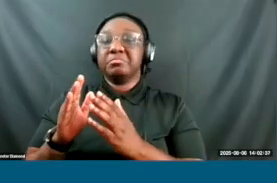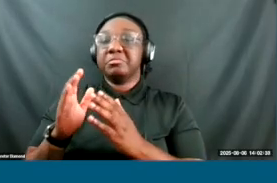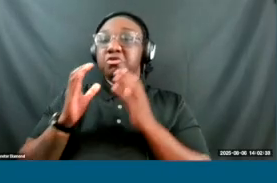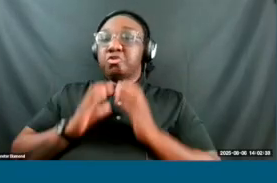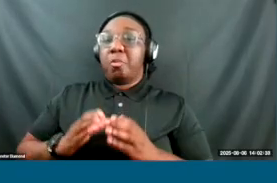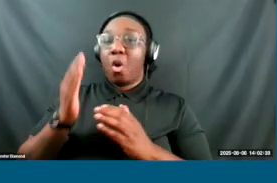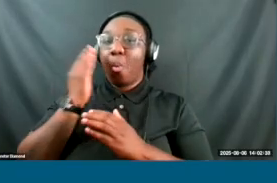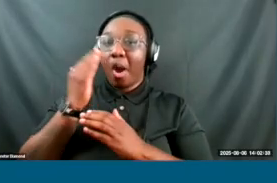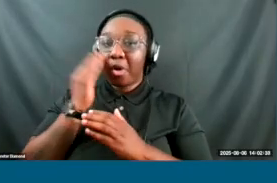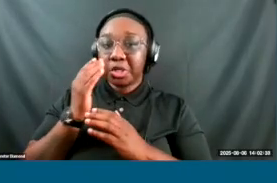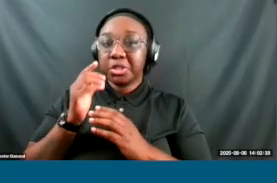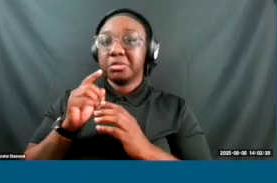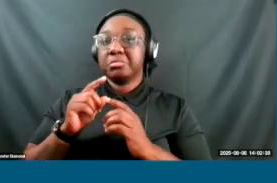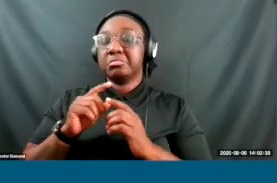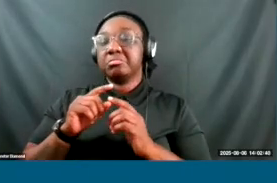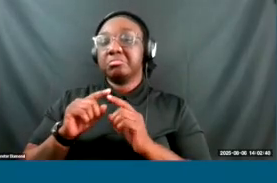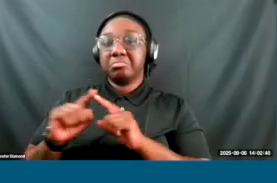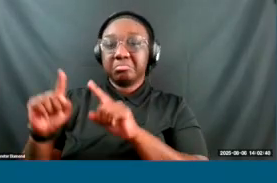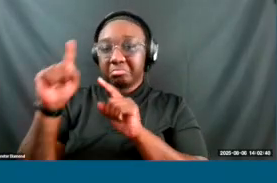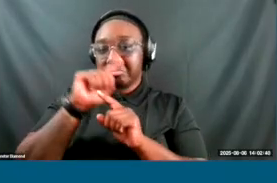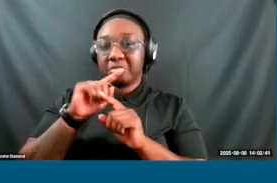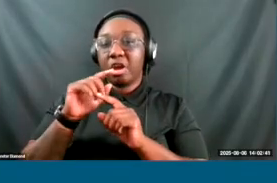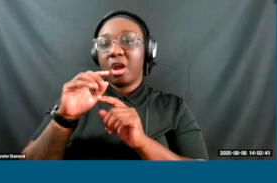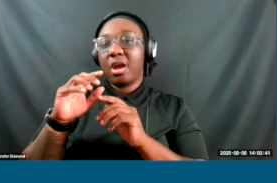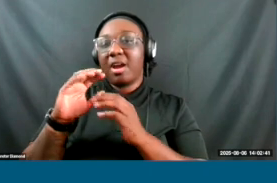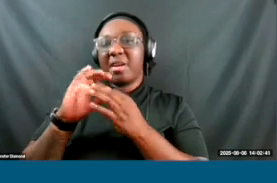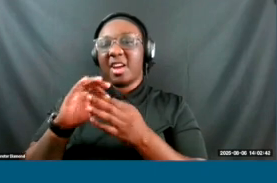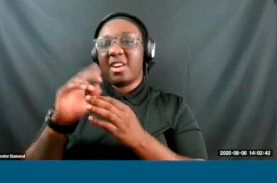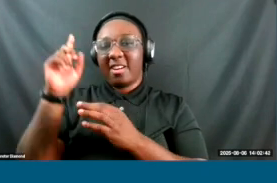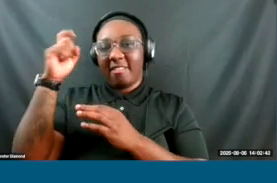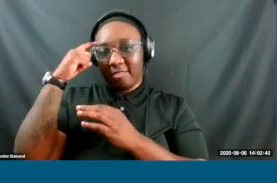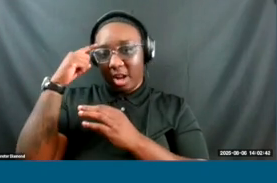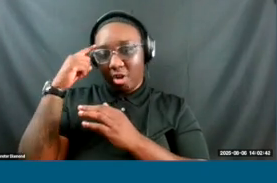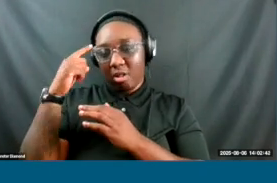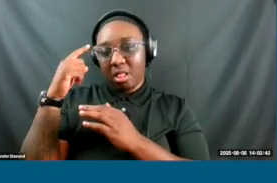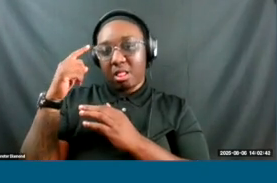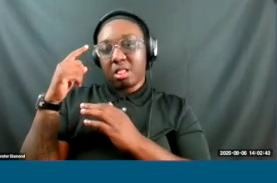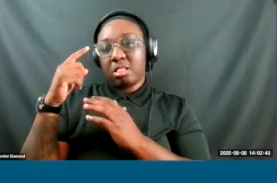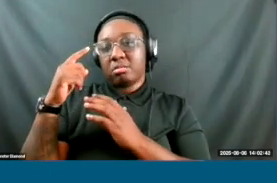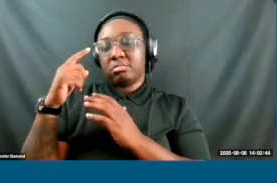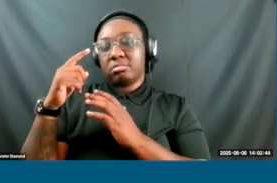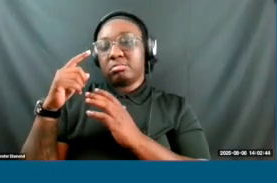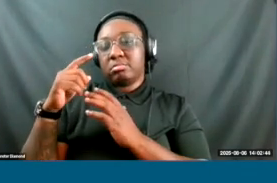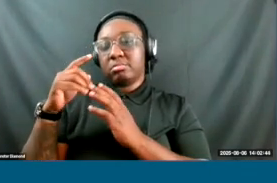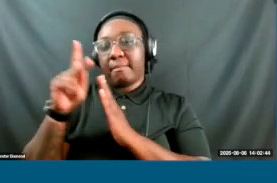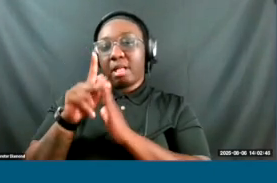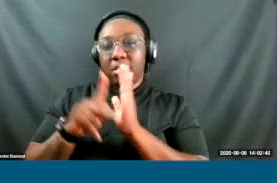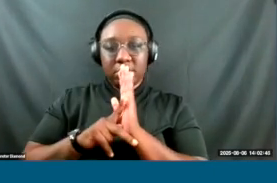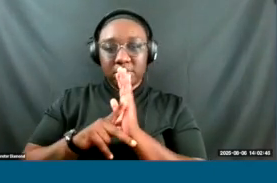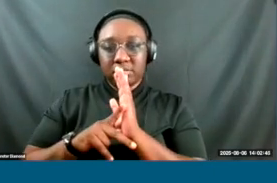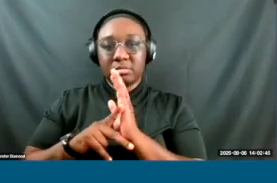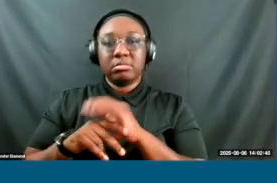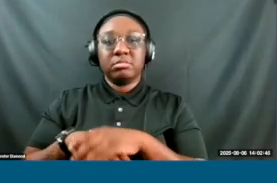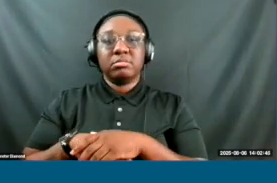staff's longer-term vision for these projects, and serves as the annual supplemental report required by the